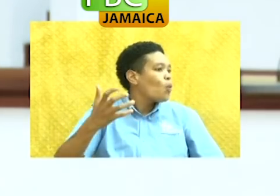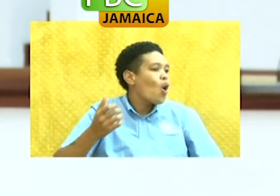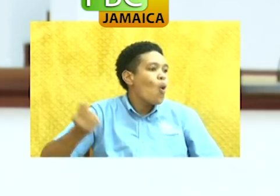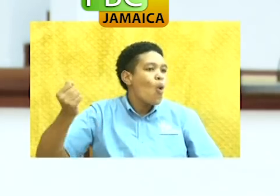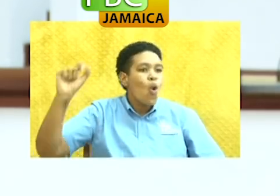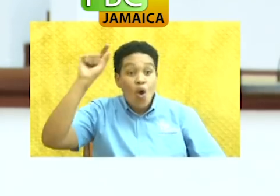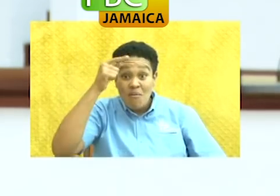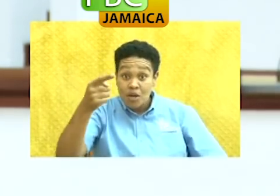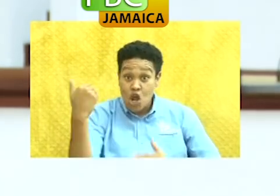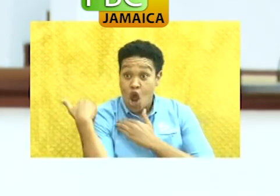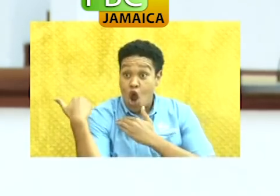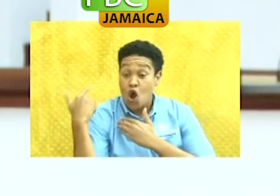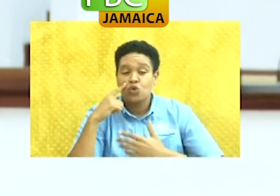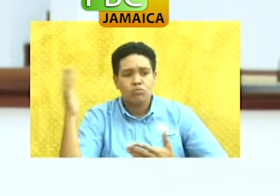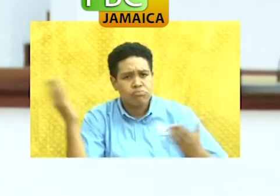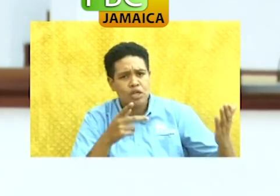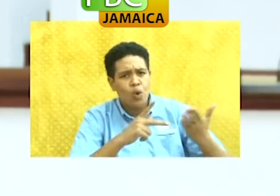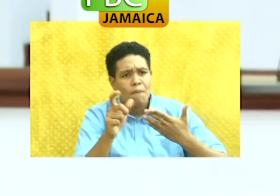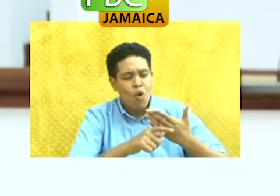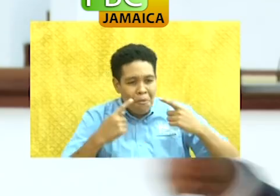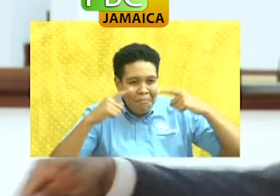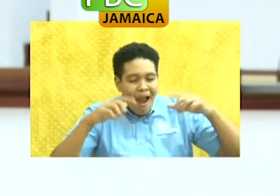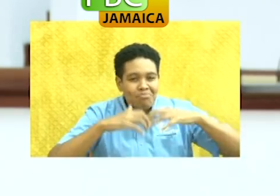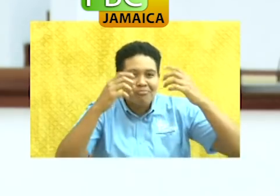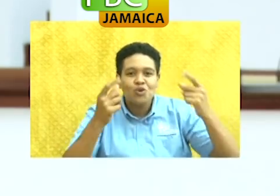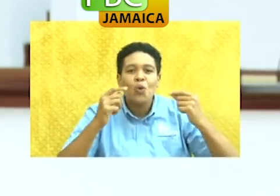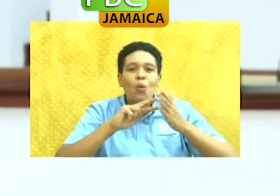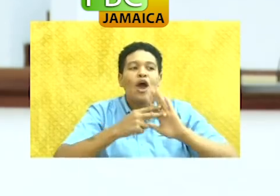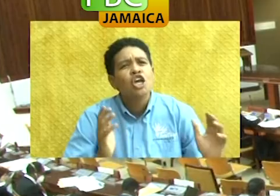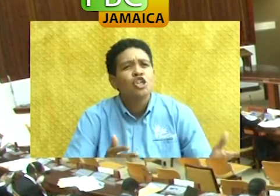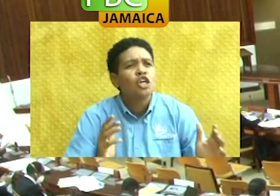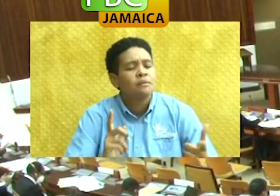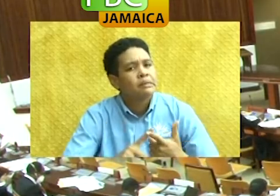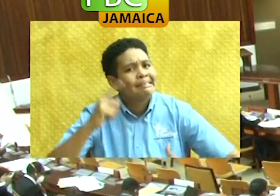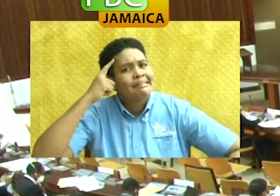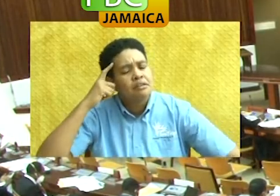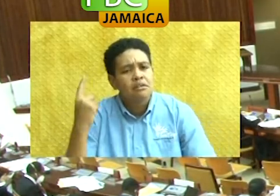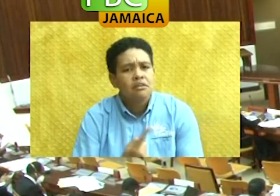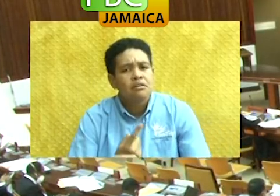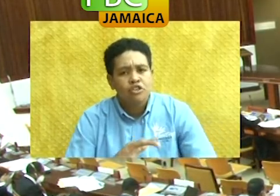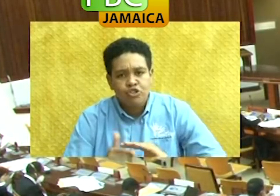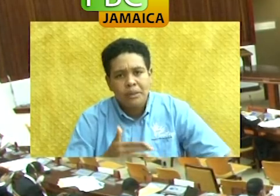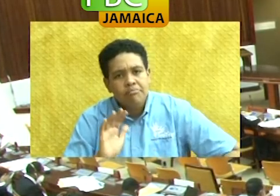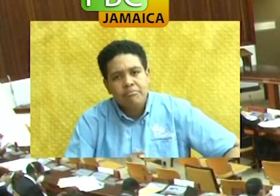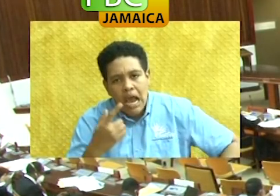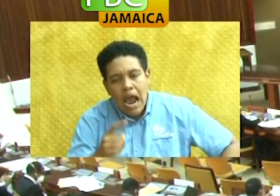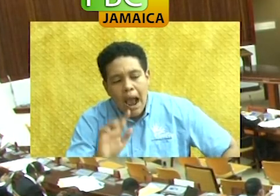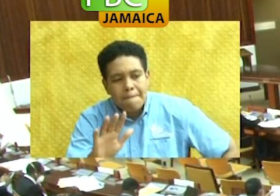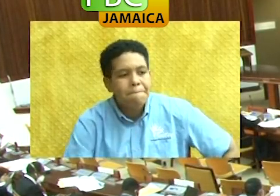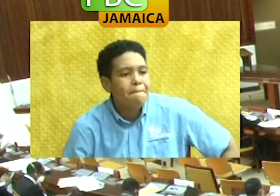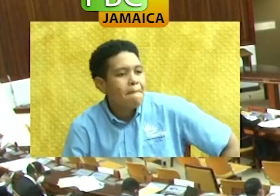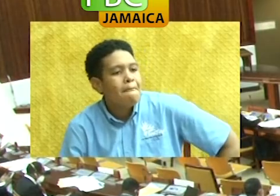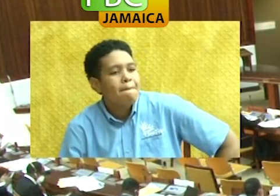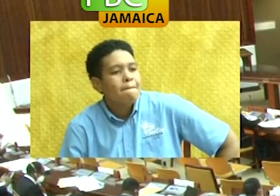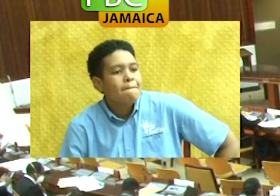government to account, to bring those programs to fruition, hence the government gets the benefit. The PAAC is one of